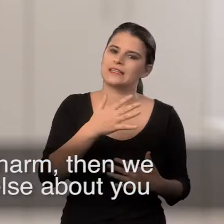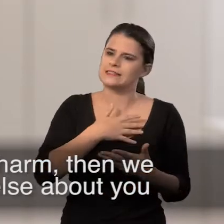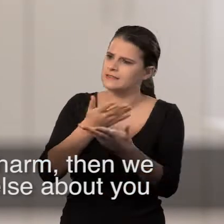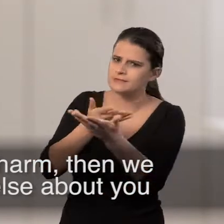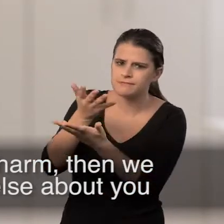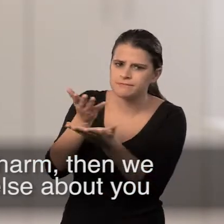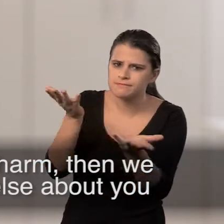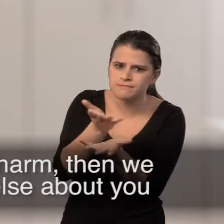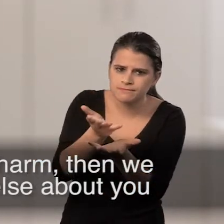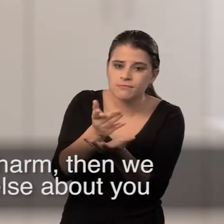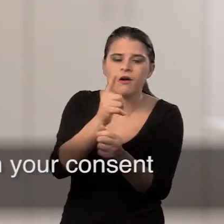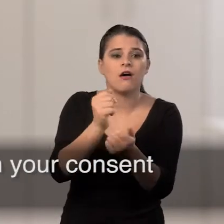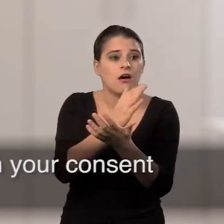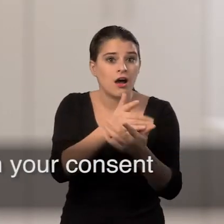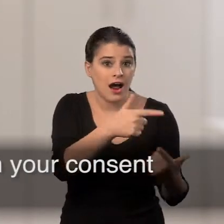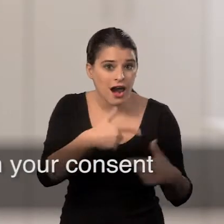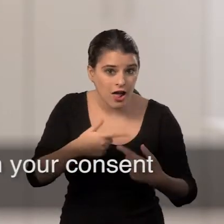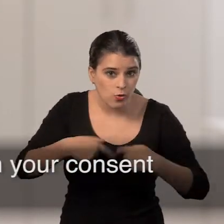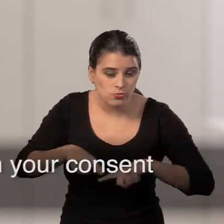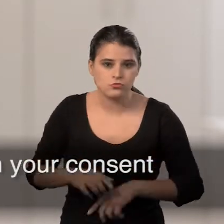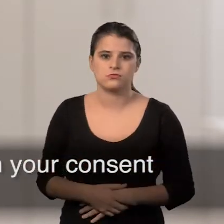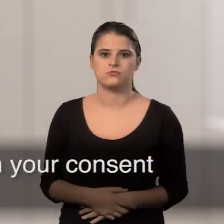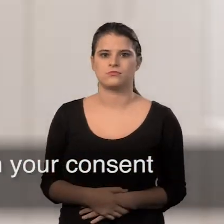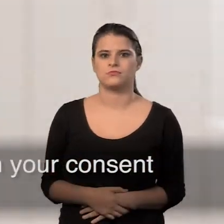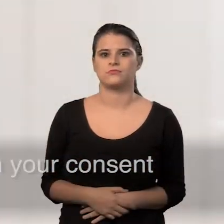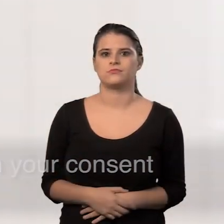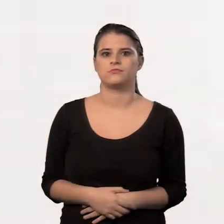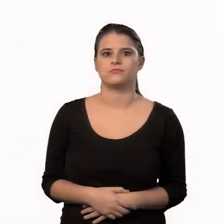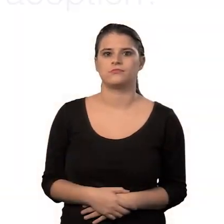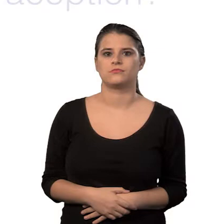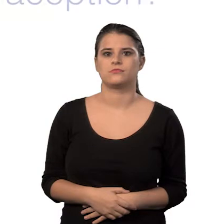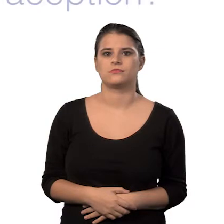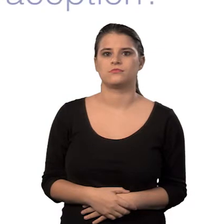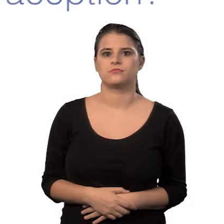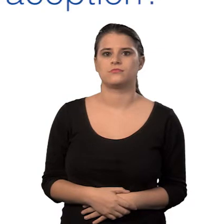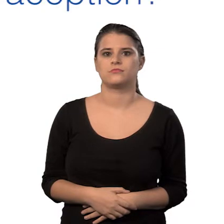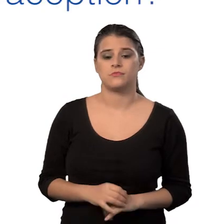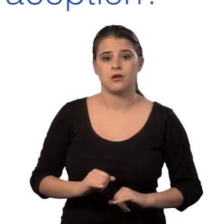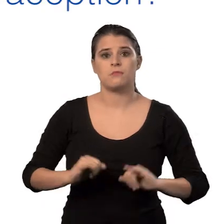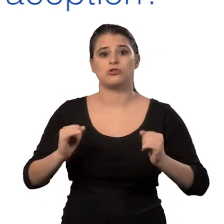to speak to somebody else about you, but we would only ever do this with your consent.